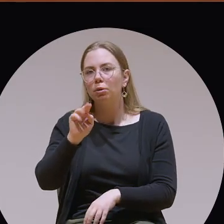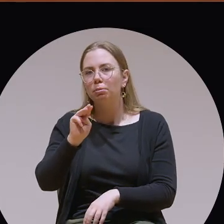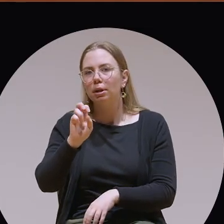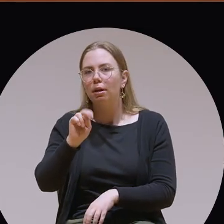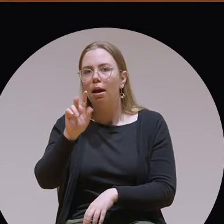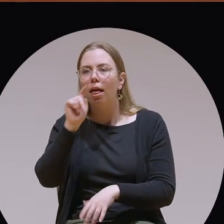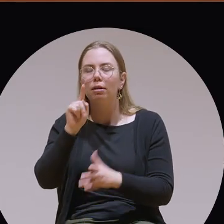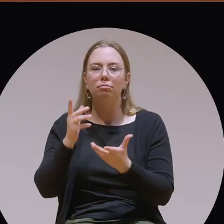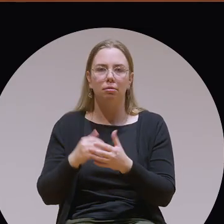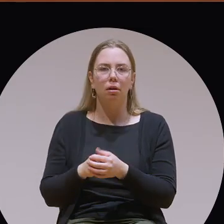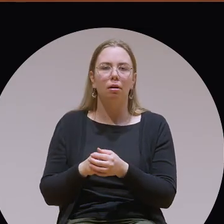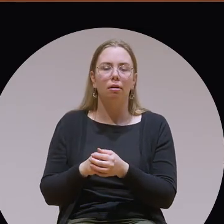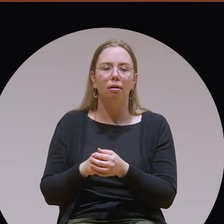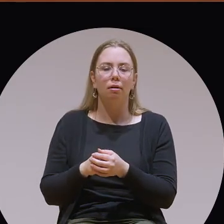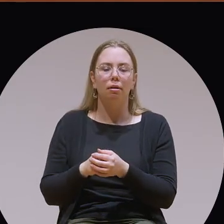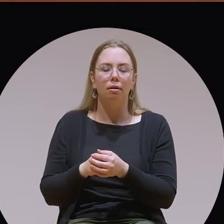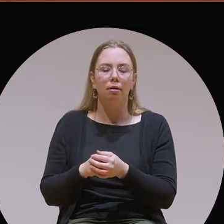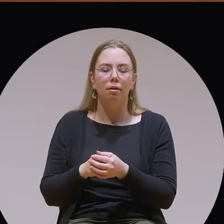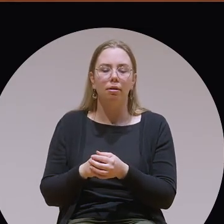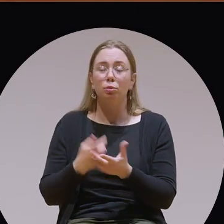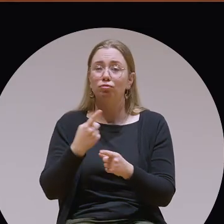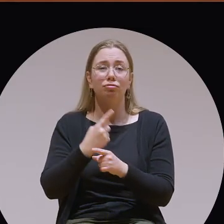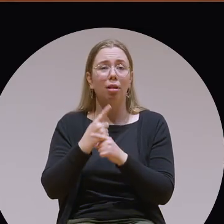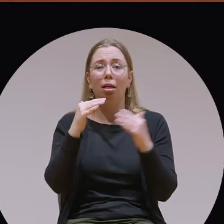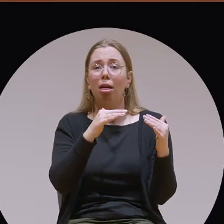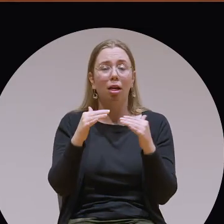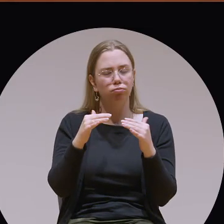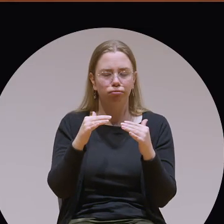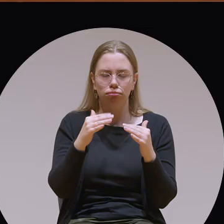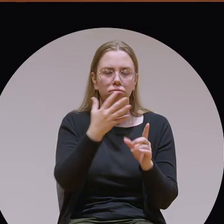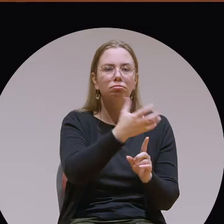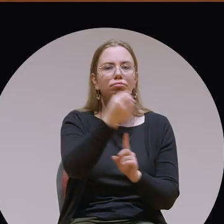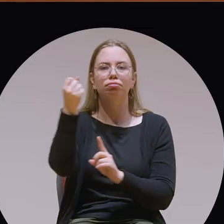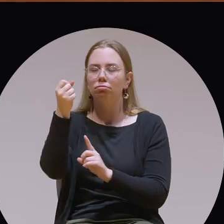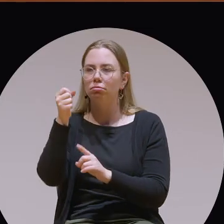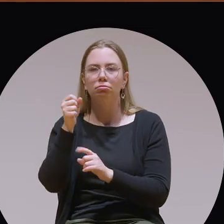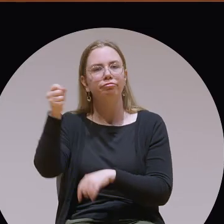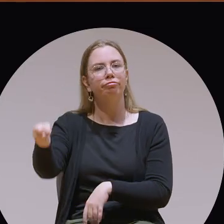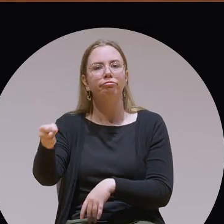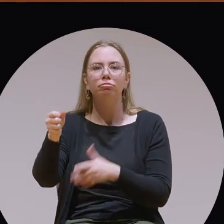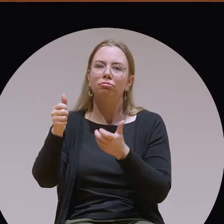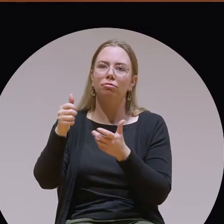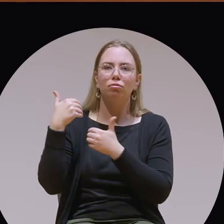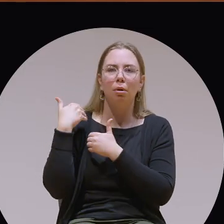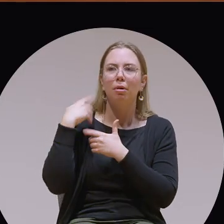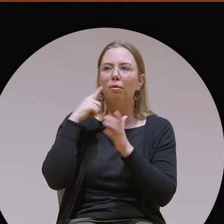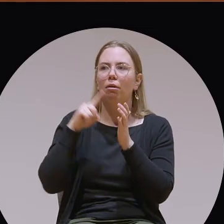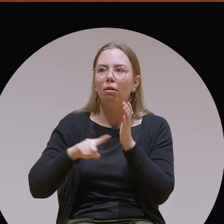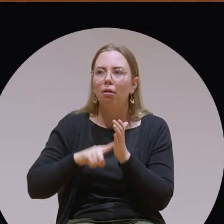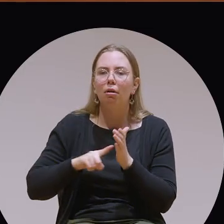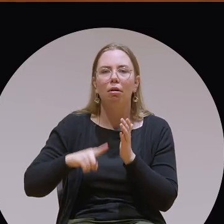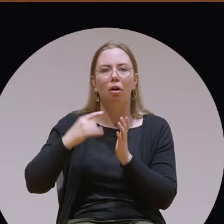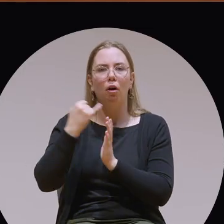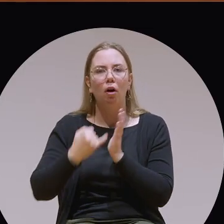were seconded from regular service into trying to track down works of art displaced by the